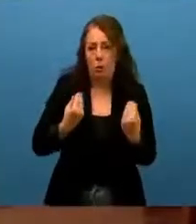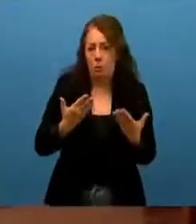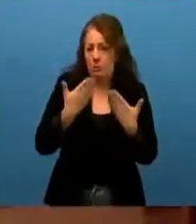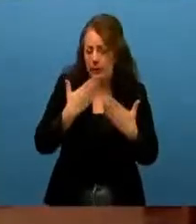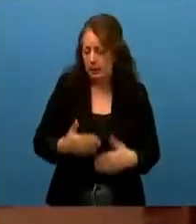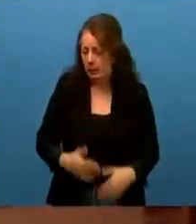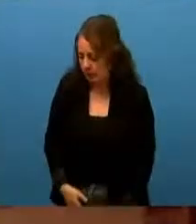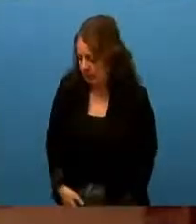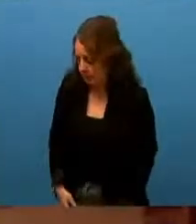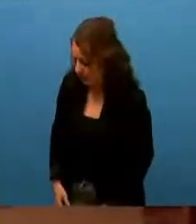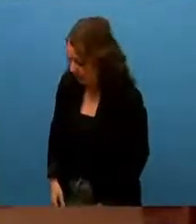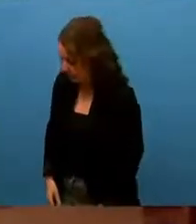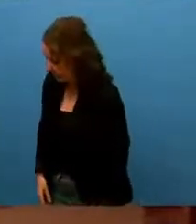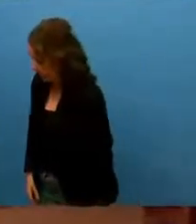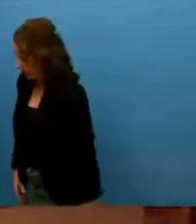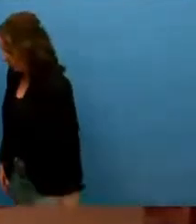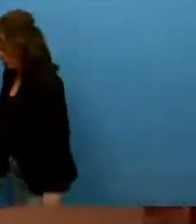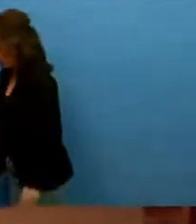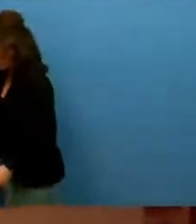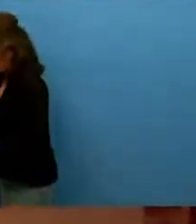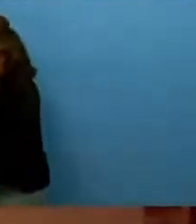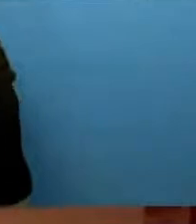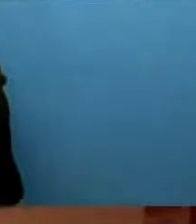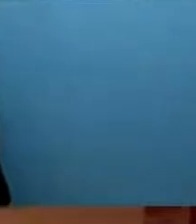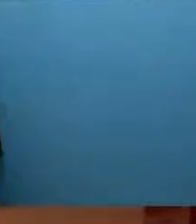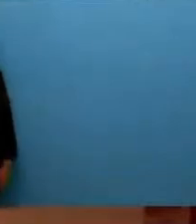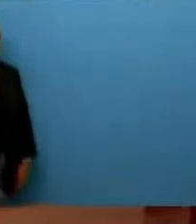Thomas Aslacuso, you have the floor now.